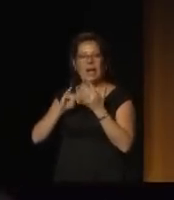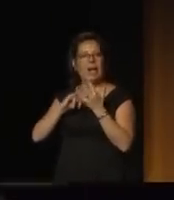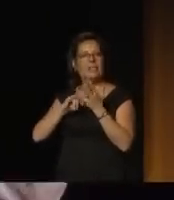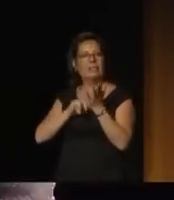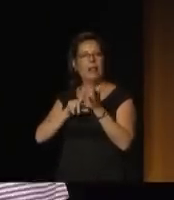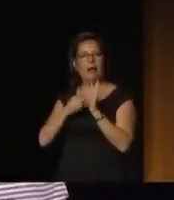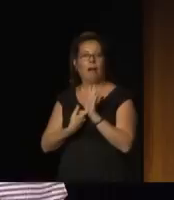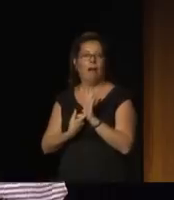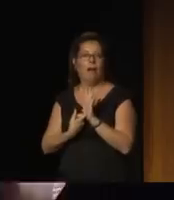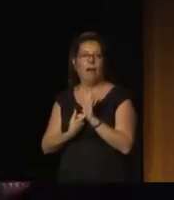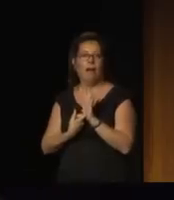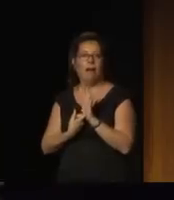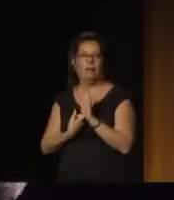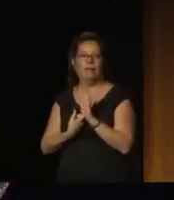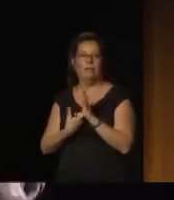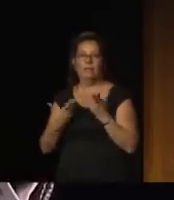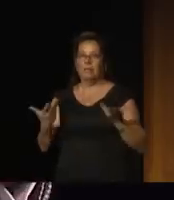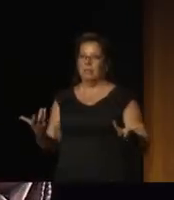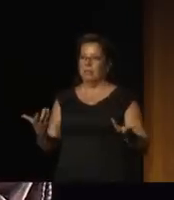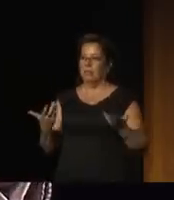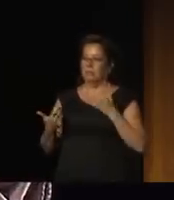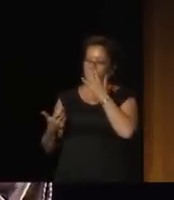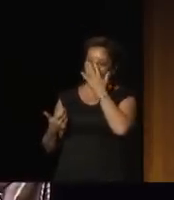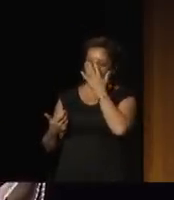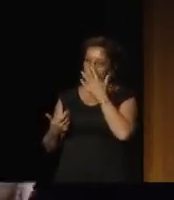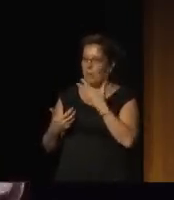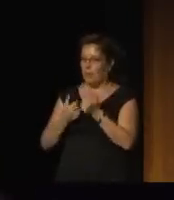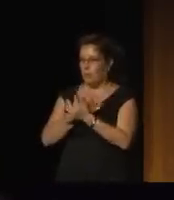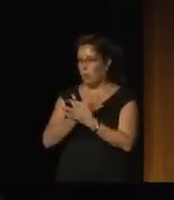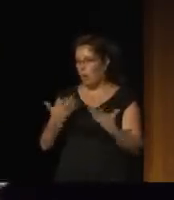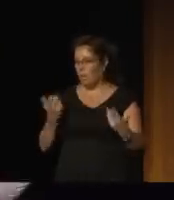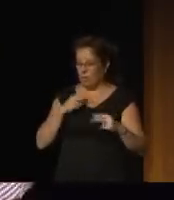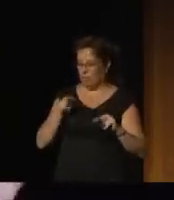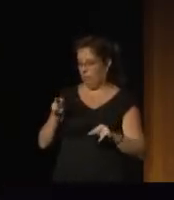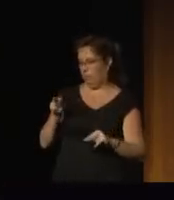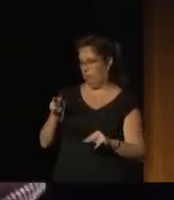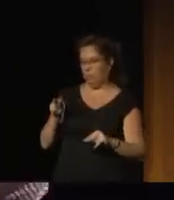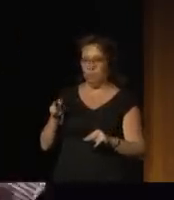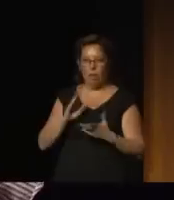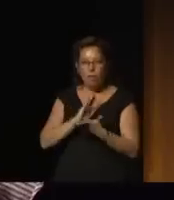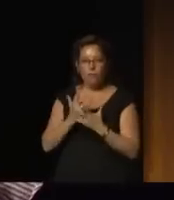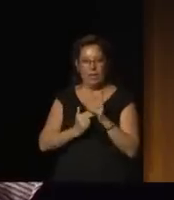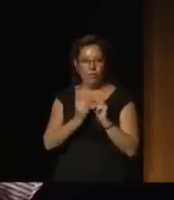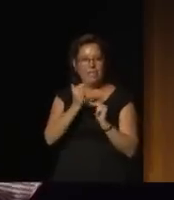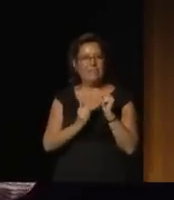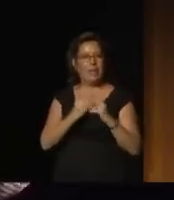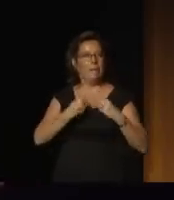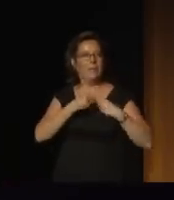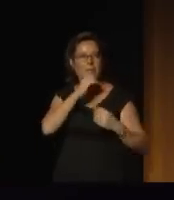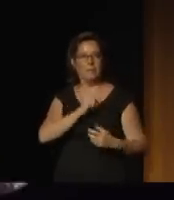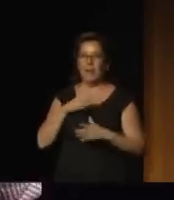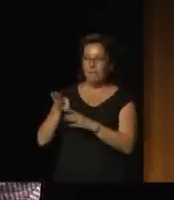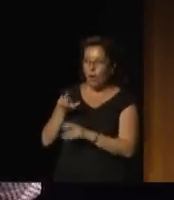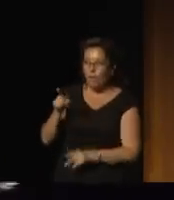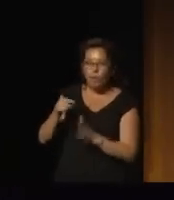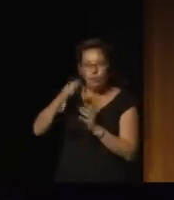most sterling group of people on the planet Earth, they looked down on him. Okay, they didn't vote for him, the real developers. Okay, so it's not